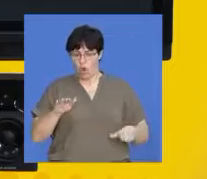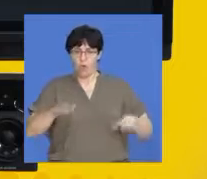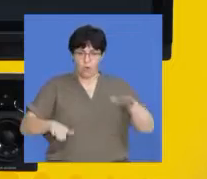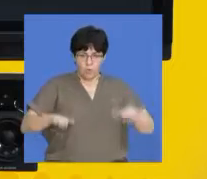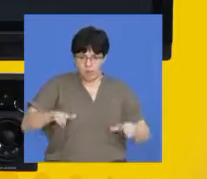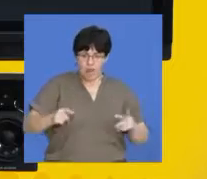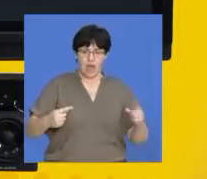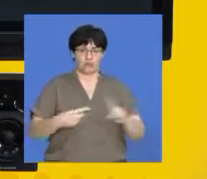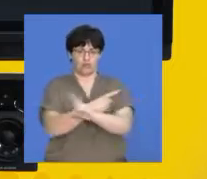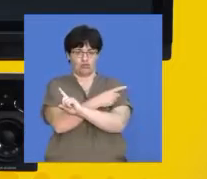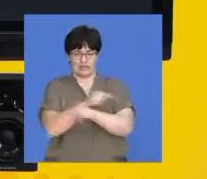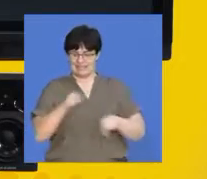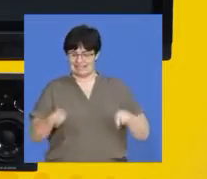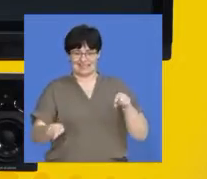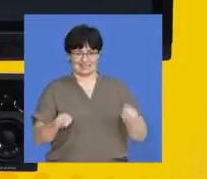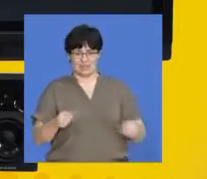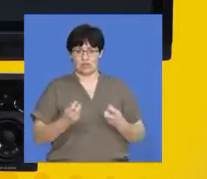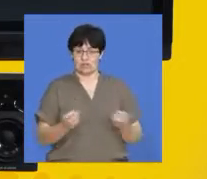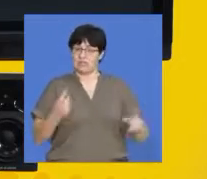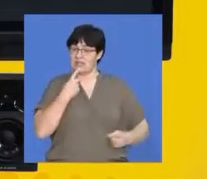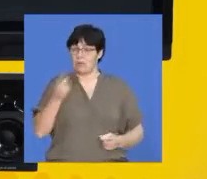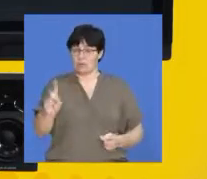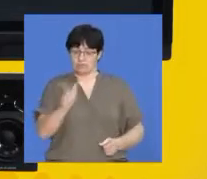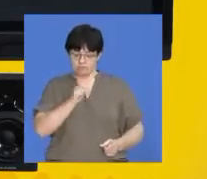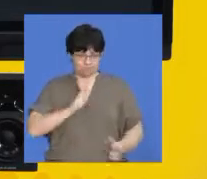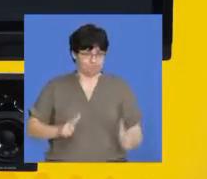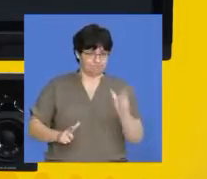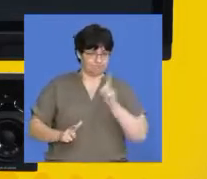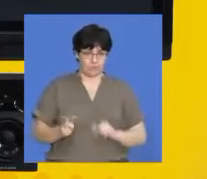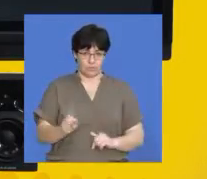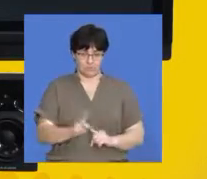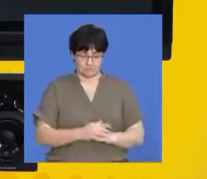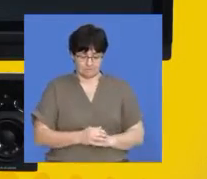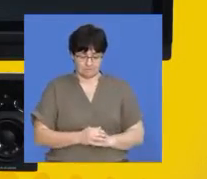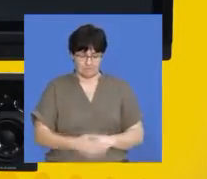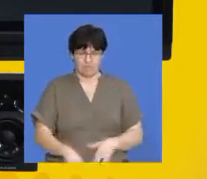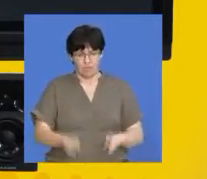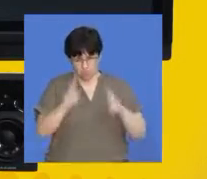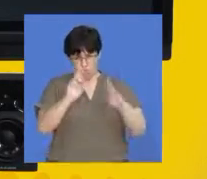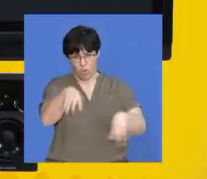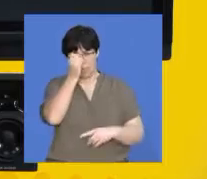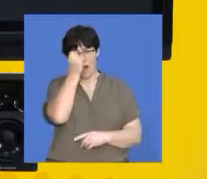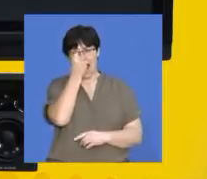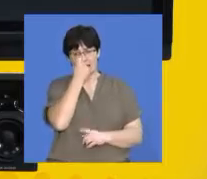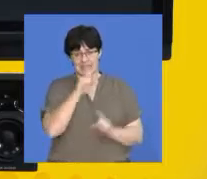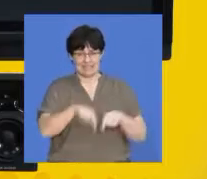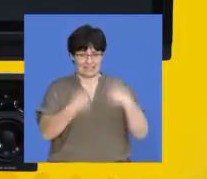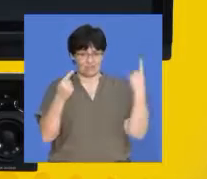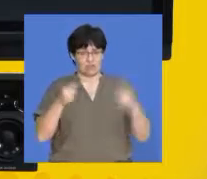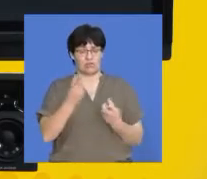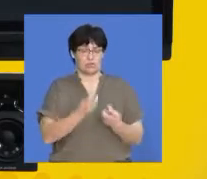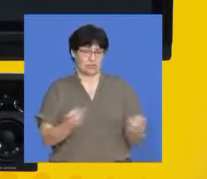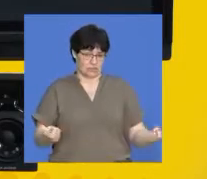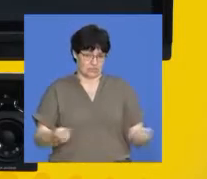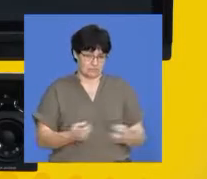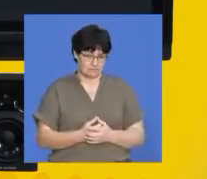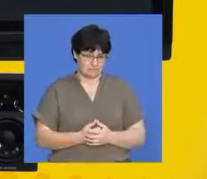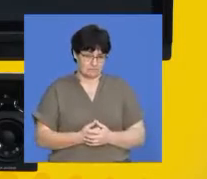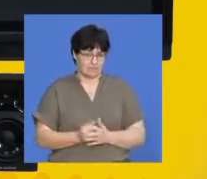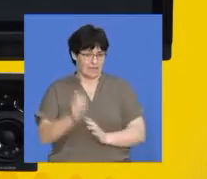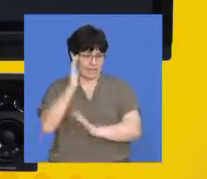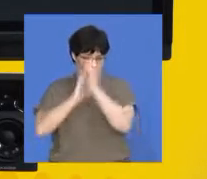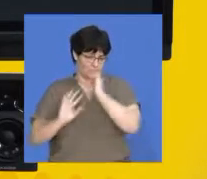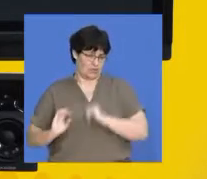and contrast what those two sources say. Okay, guys, I hope you understand the different types of sources that we have in